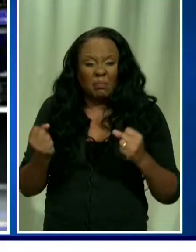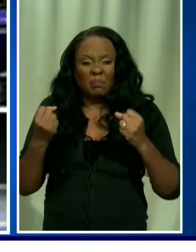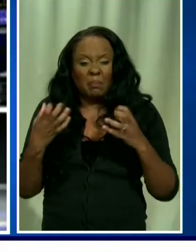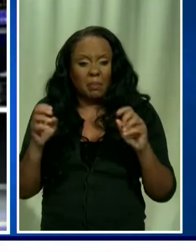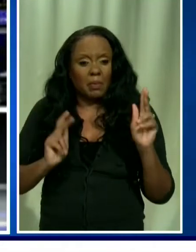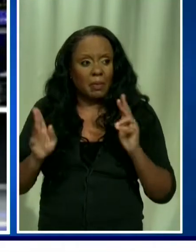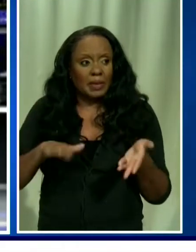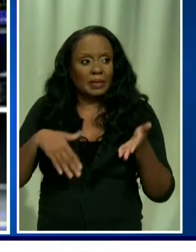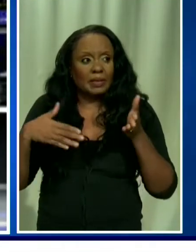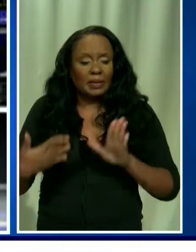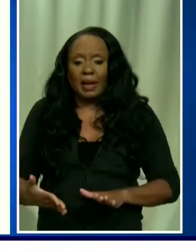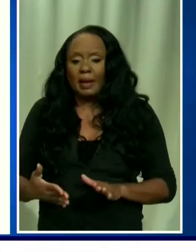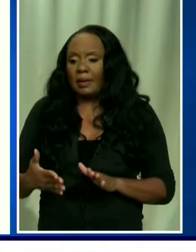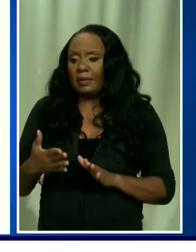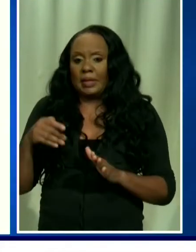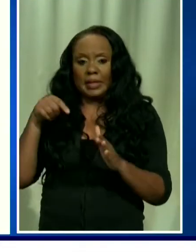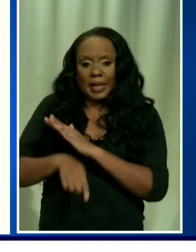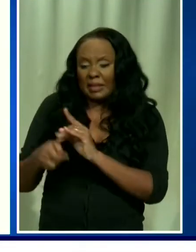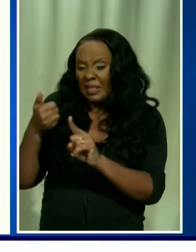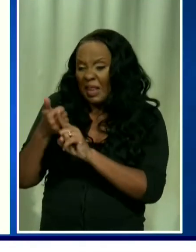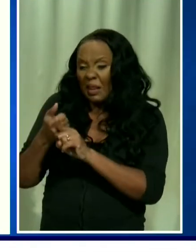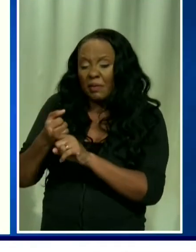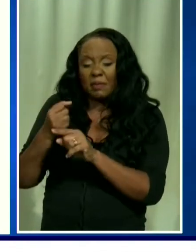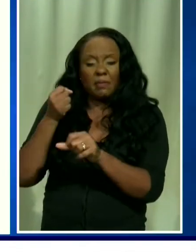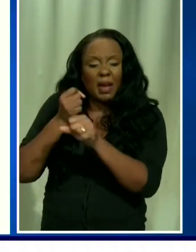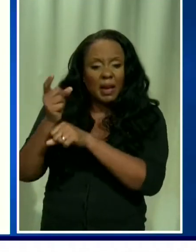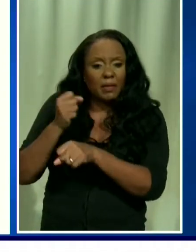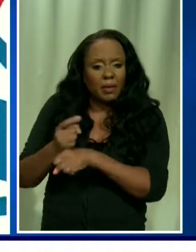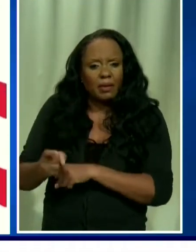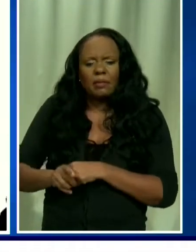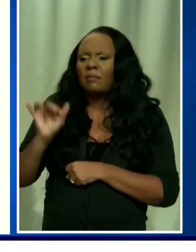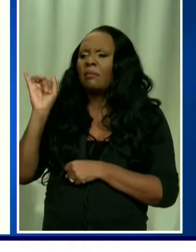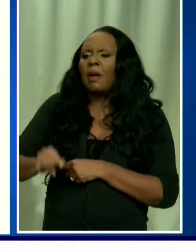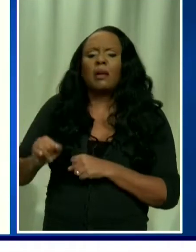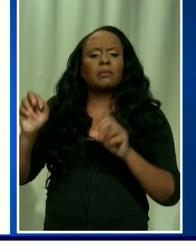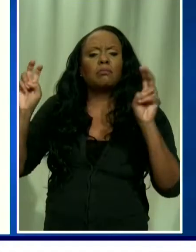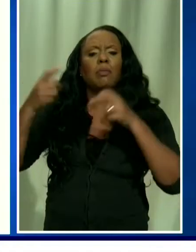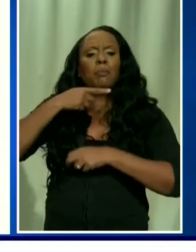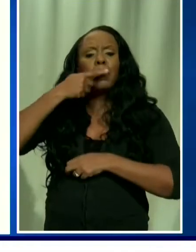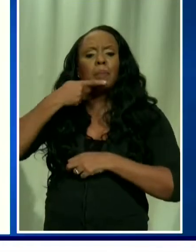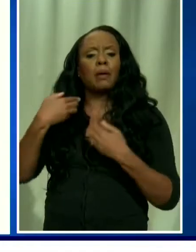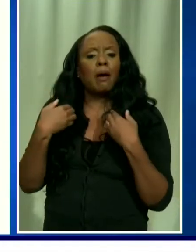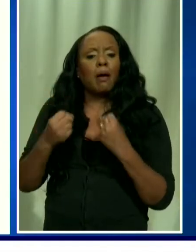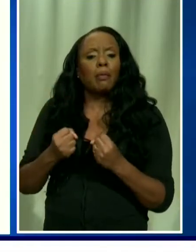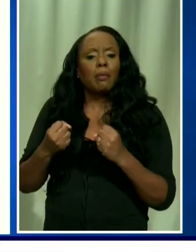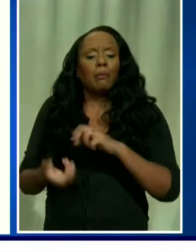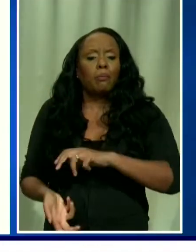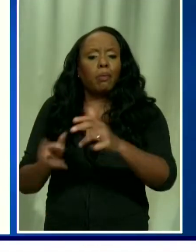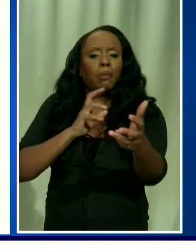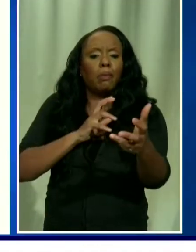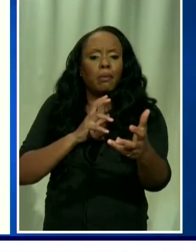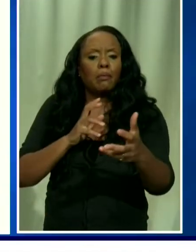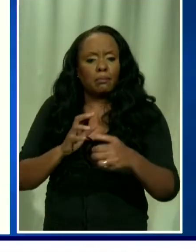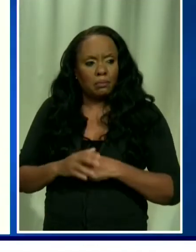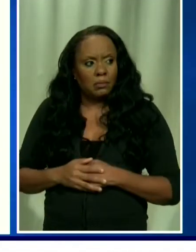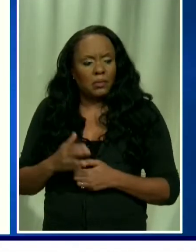every year, classifying it as a public health crisis and a leading cause of death in many